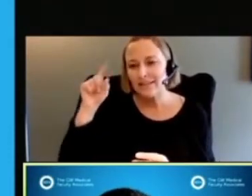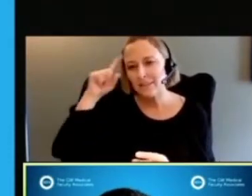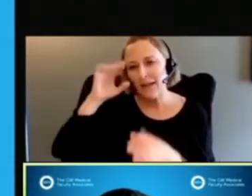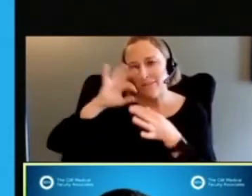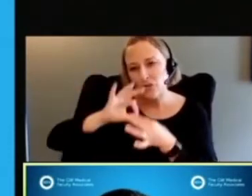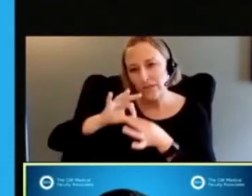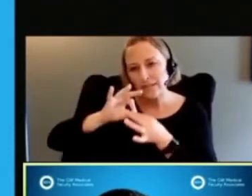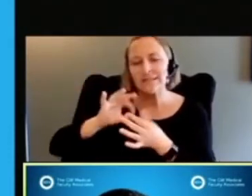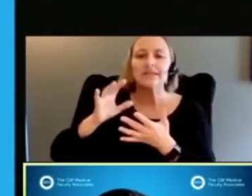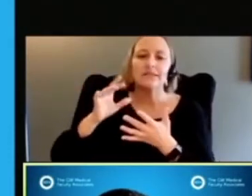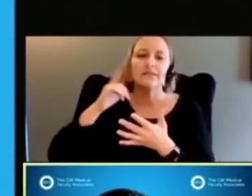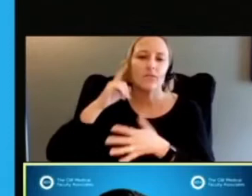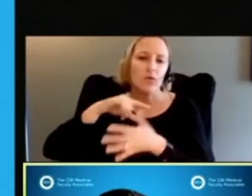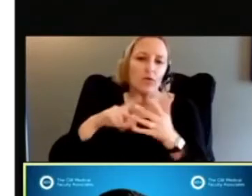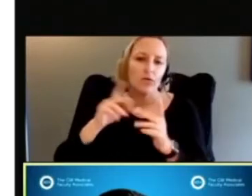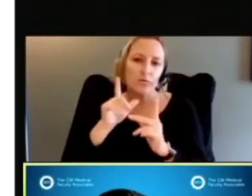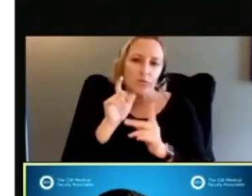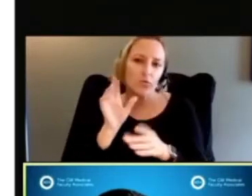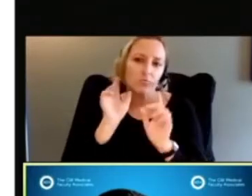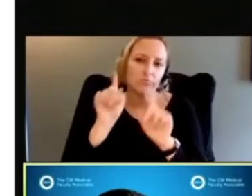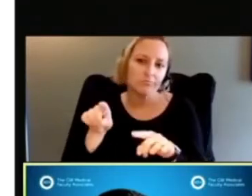desk. Next slide, please.